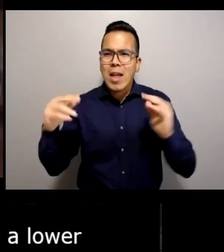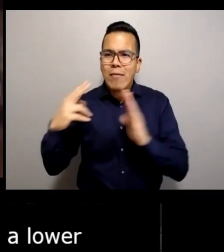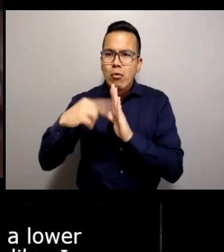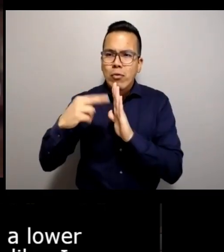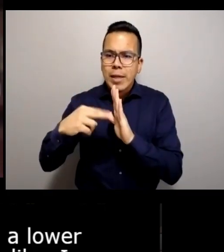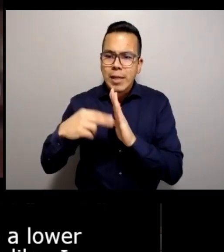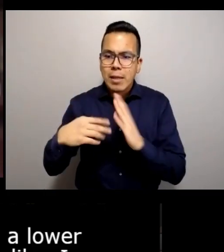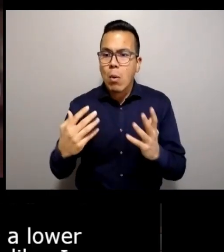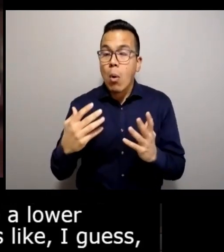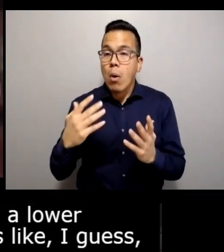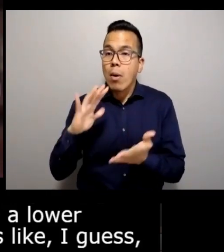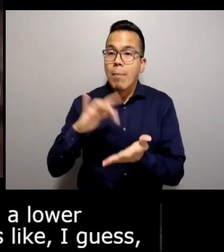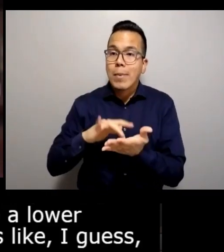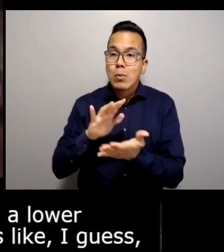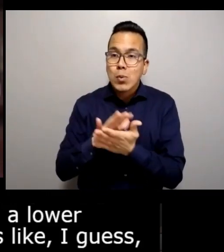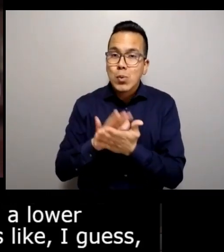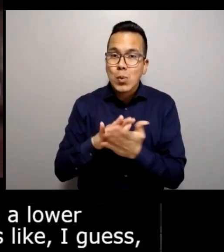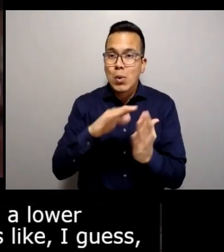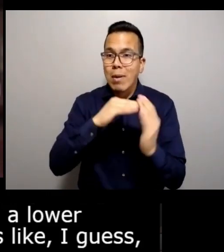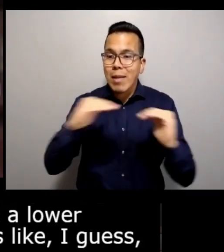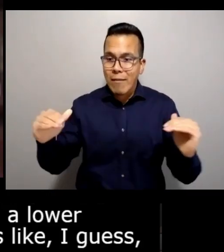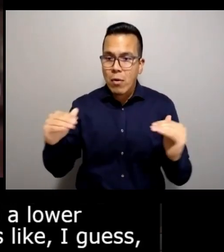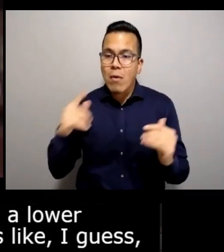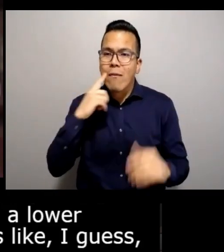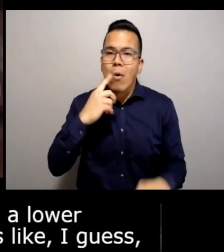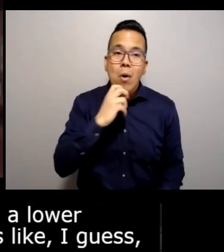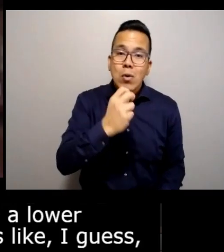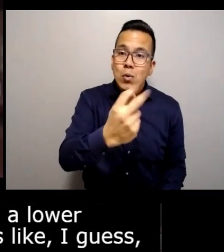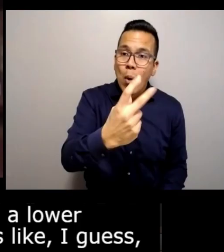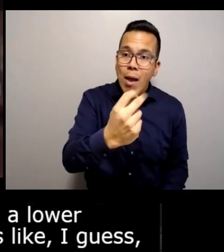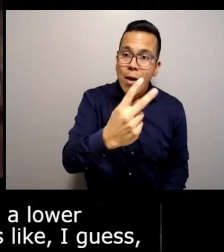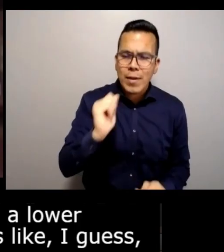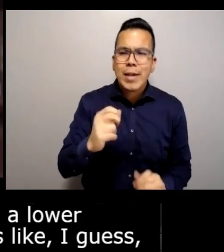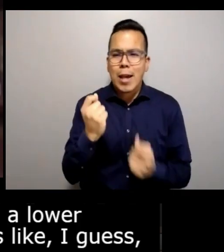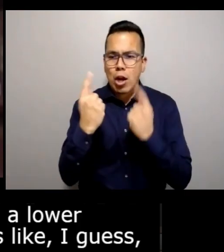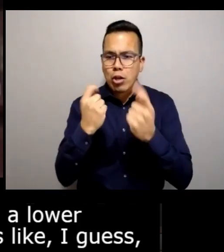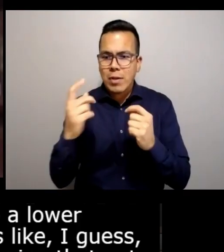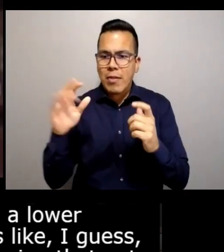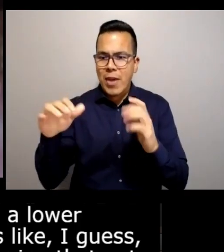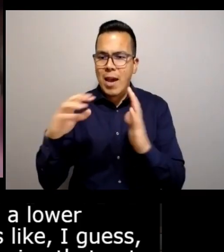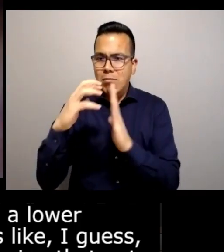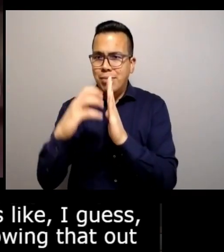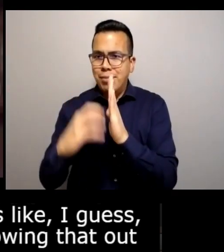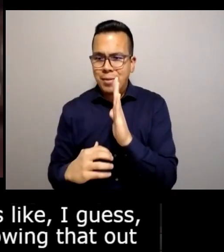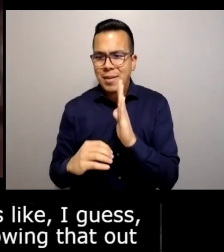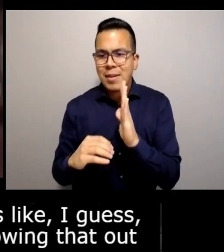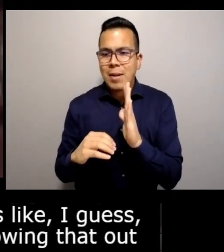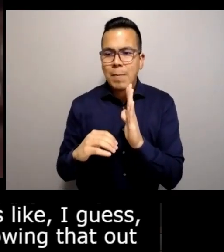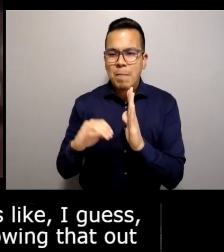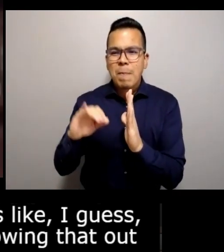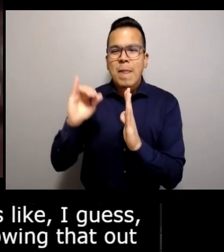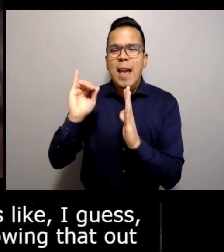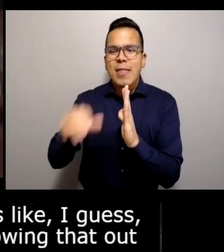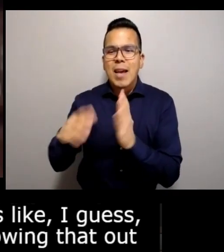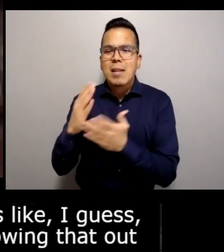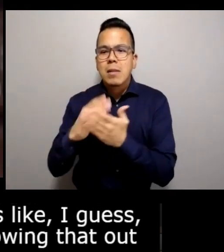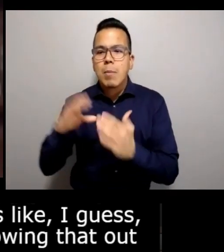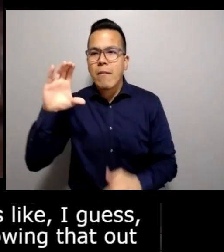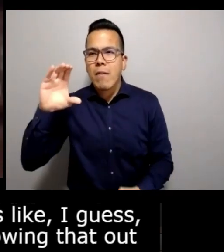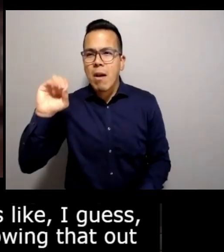old can understand it. So I'm just throwing that out there, and that plays into it. That's the cognitive stuff in the